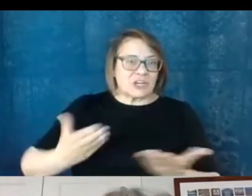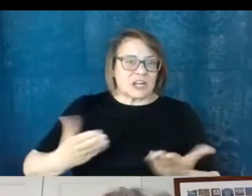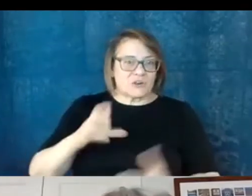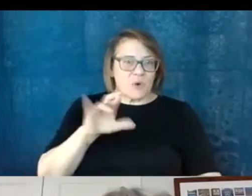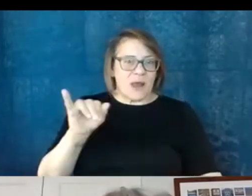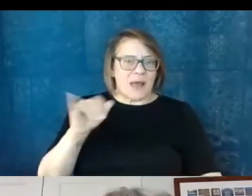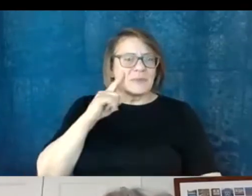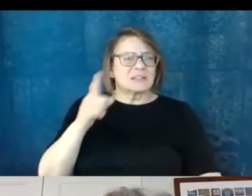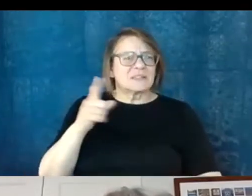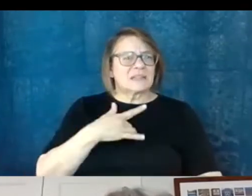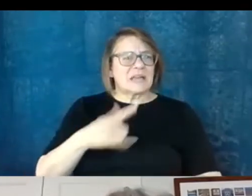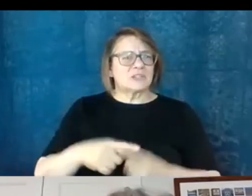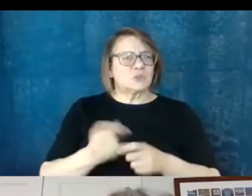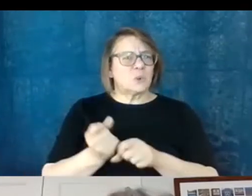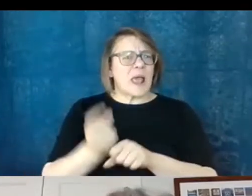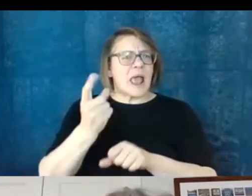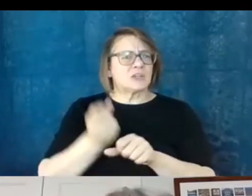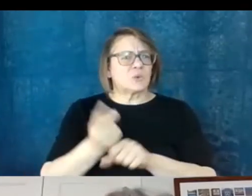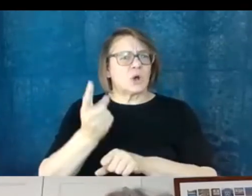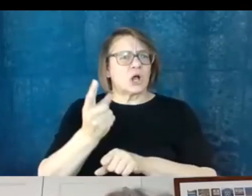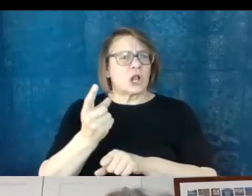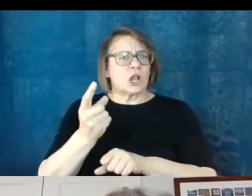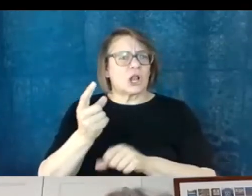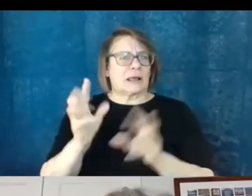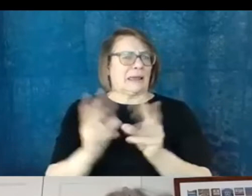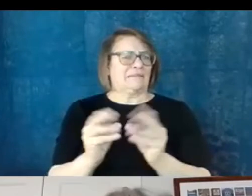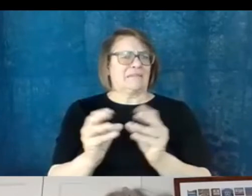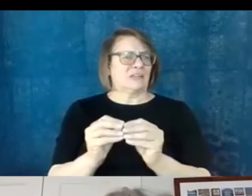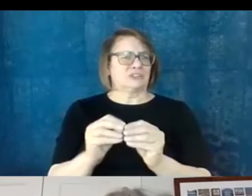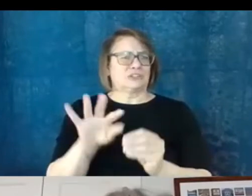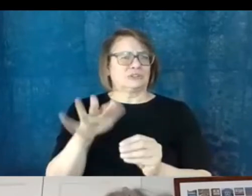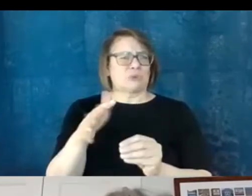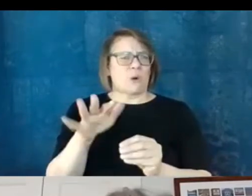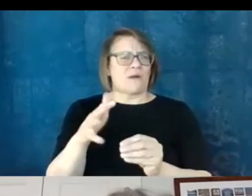on an annual convention of sorts